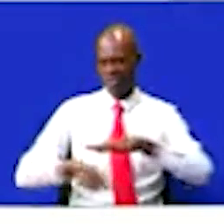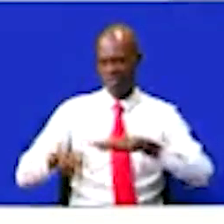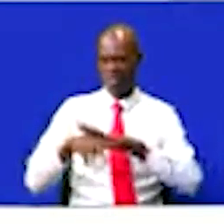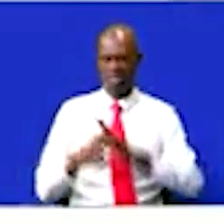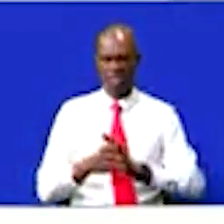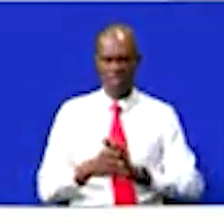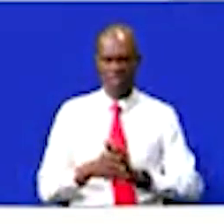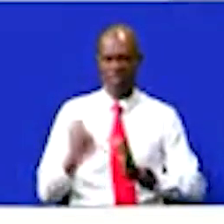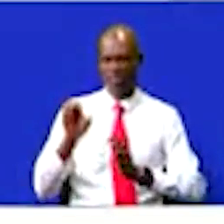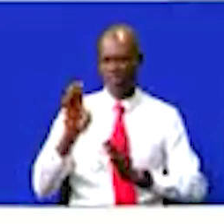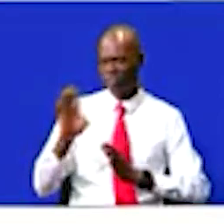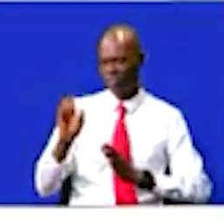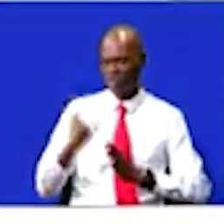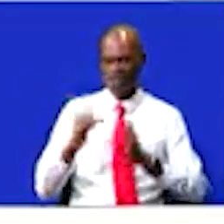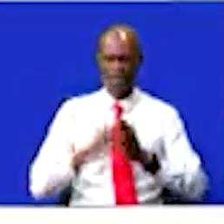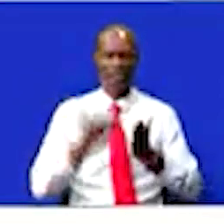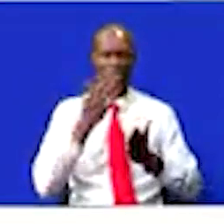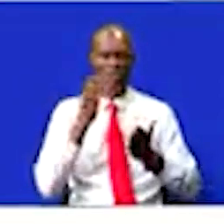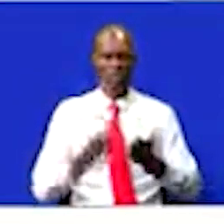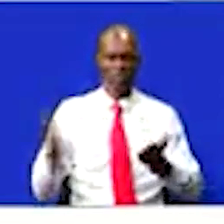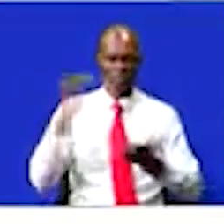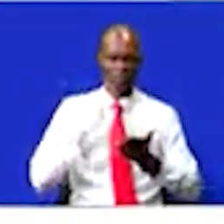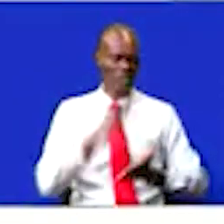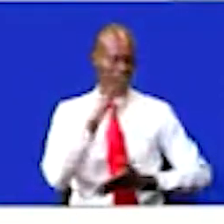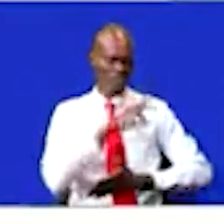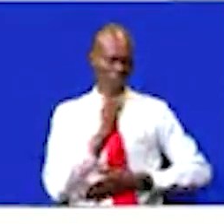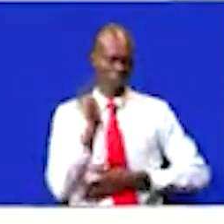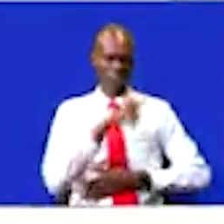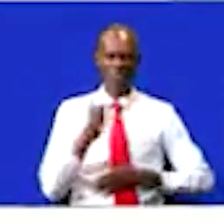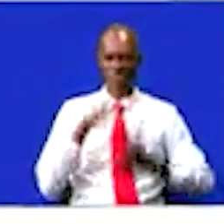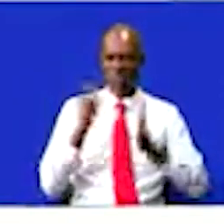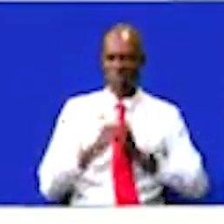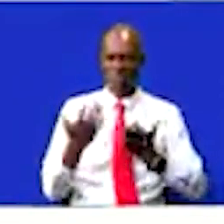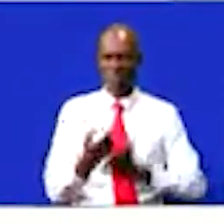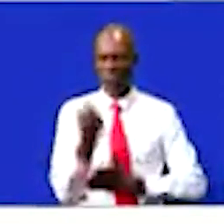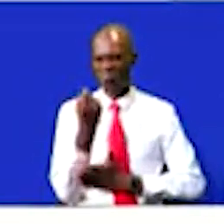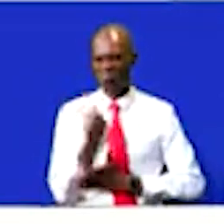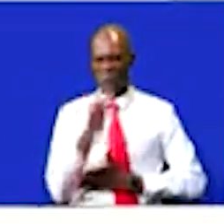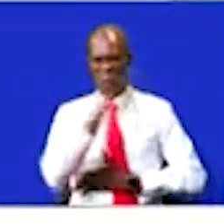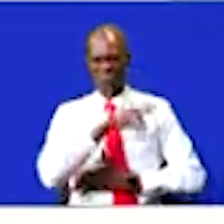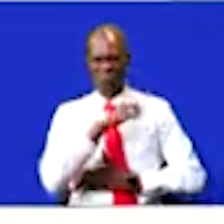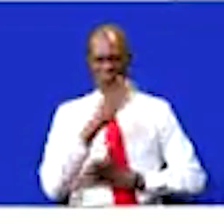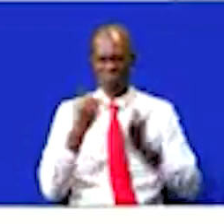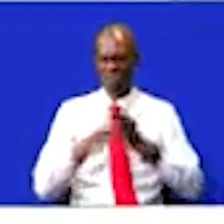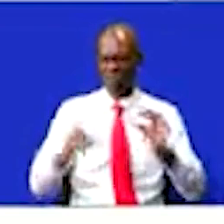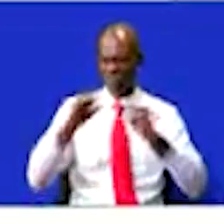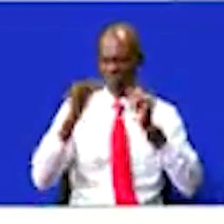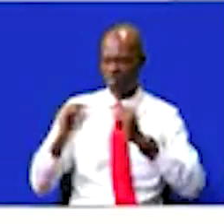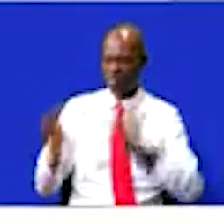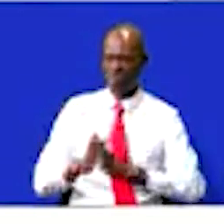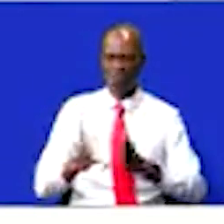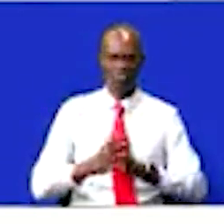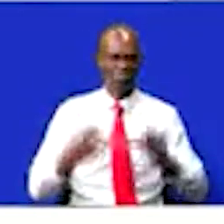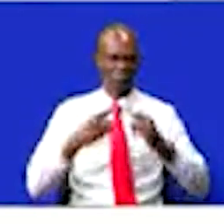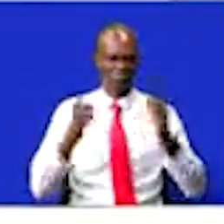mi omed jopuonjego osara kabende giwacho ni osachgi tin miwuoro. Riwruogno chayo malich miwuoro riwruok